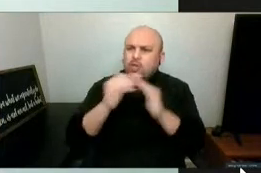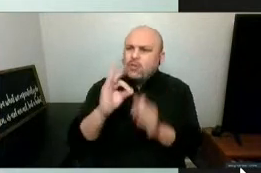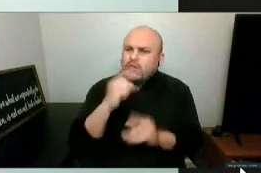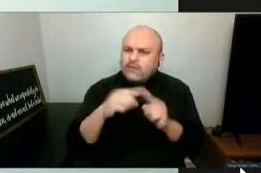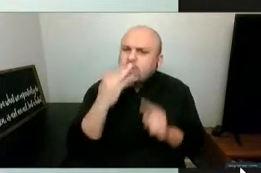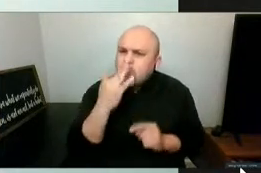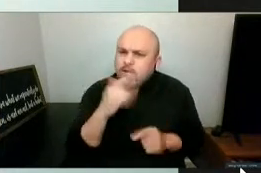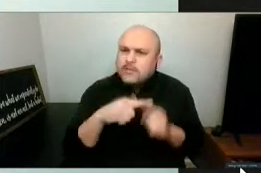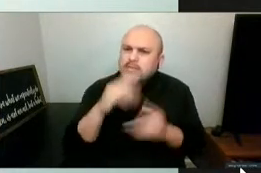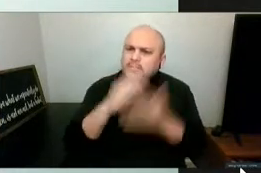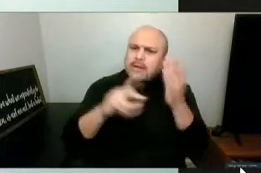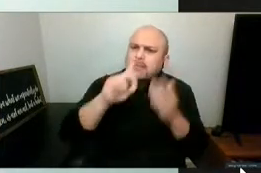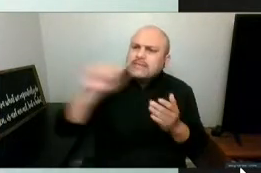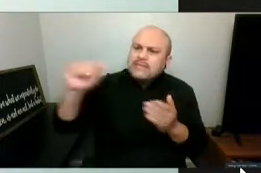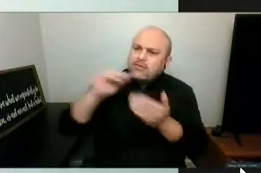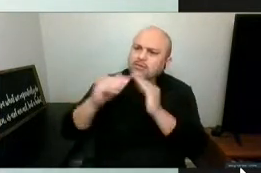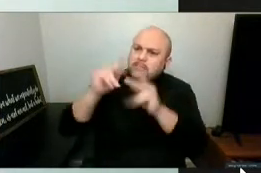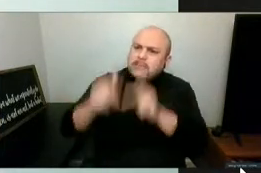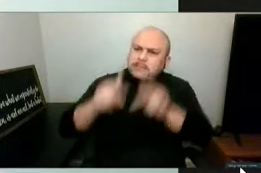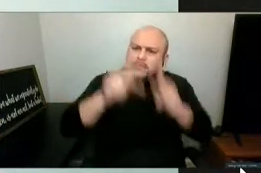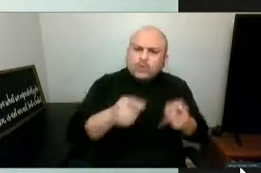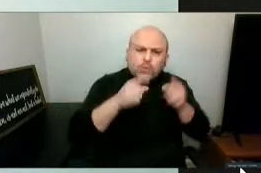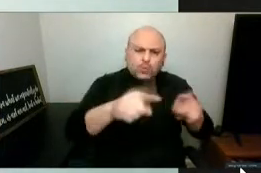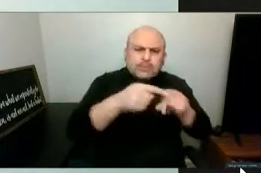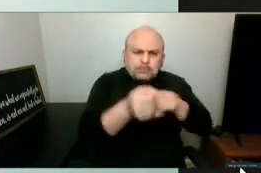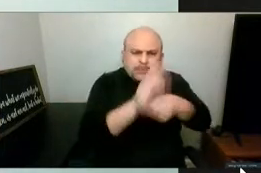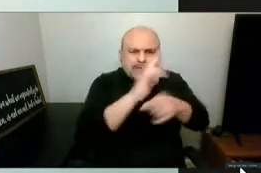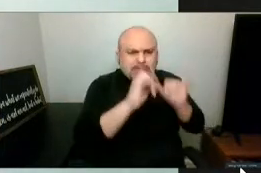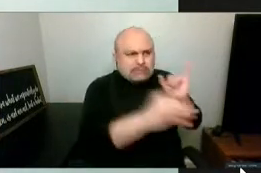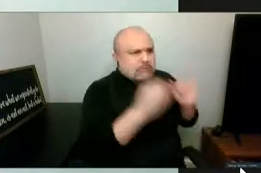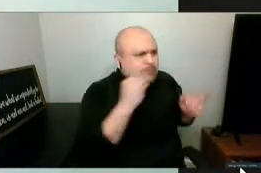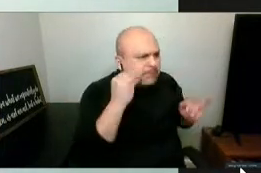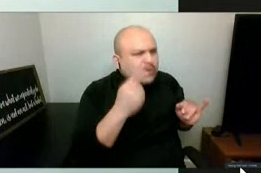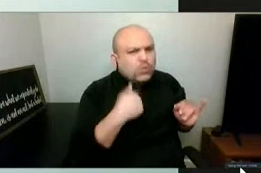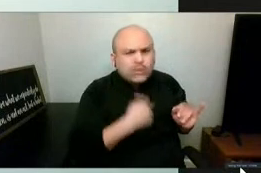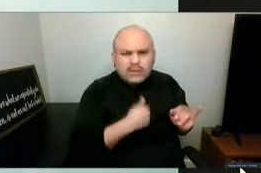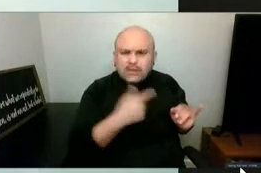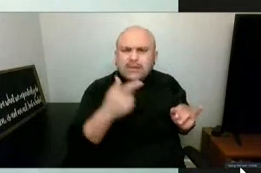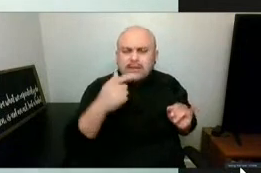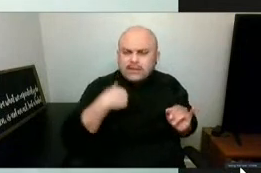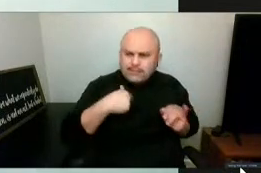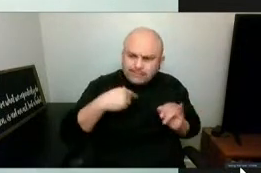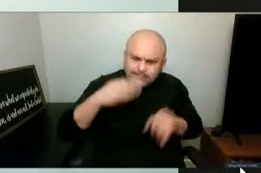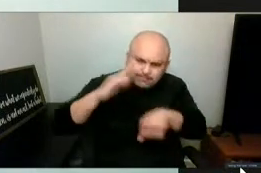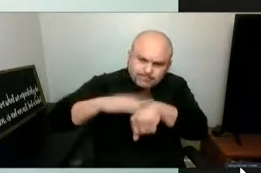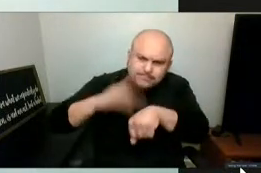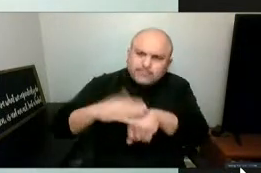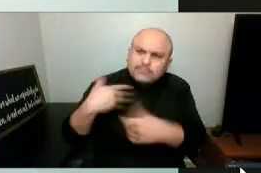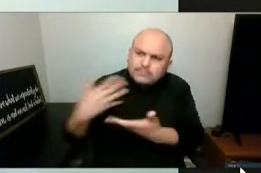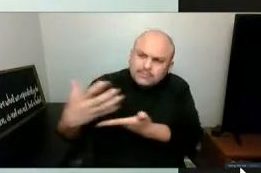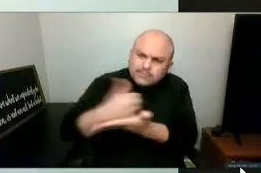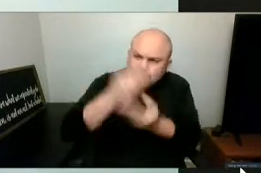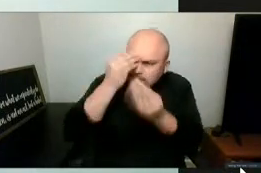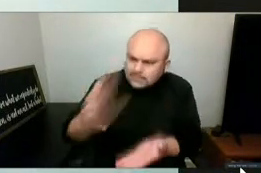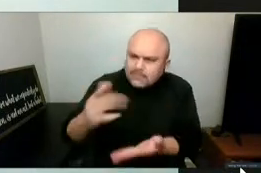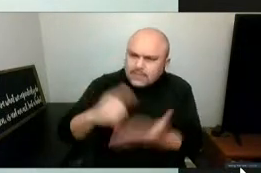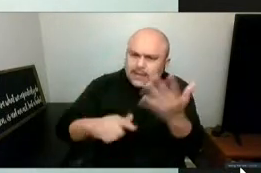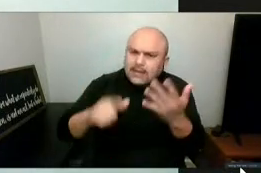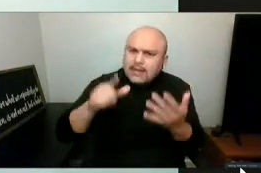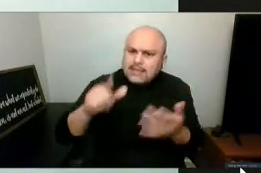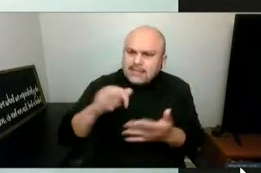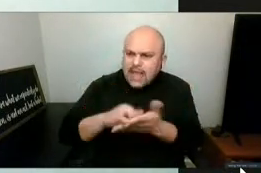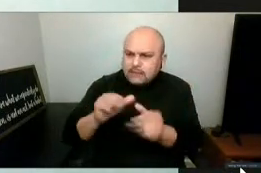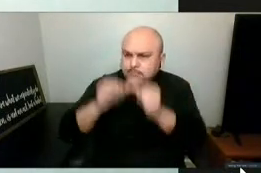during the pandemic, I urge you and we urge you to recommend such data collection across all settings on a permanent basis.